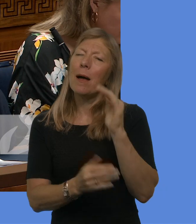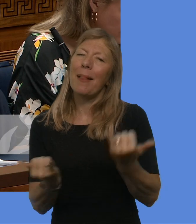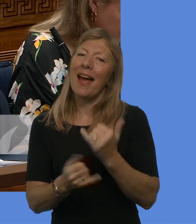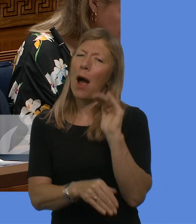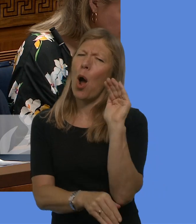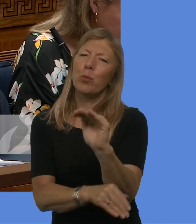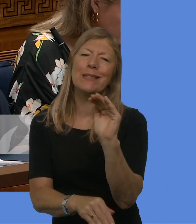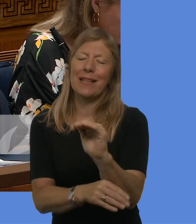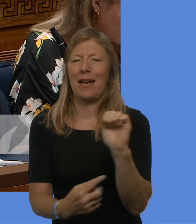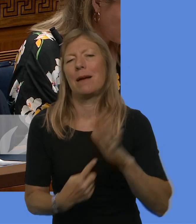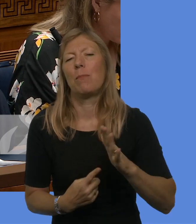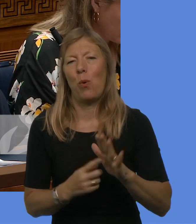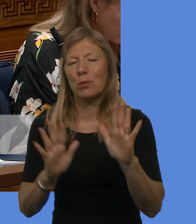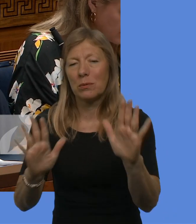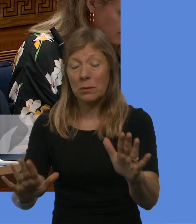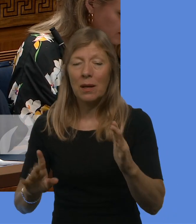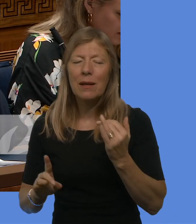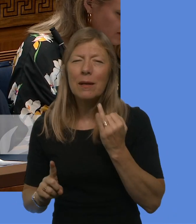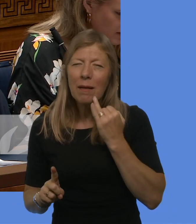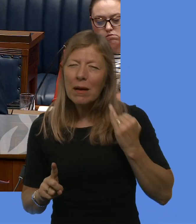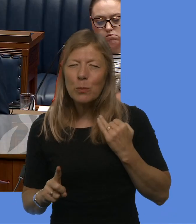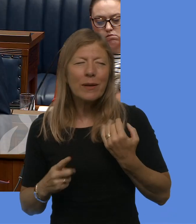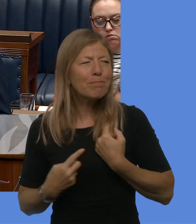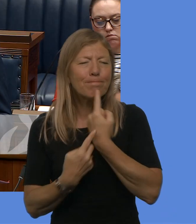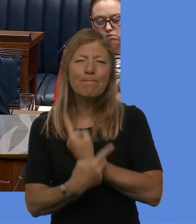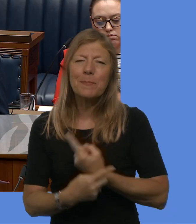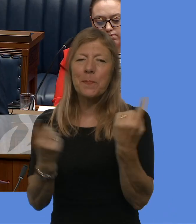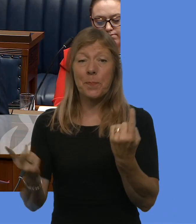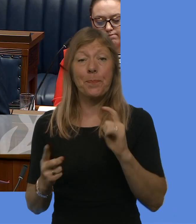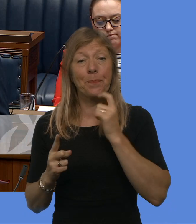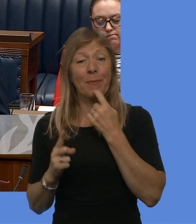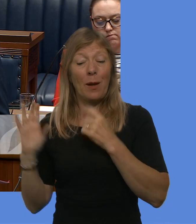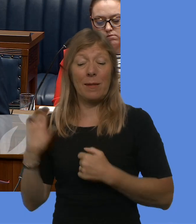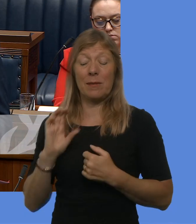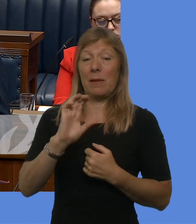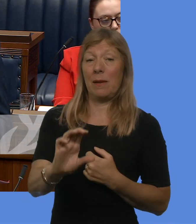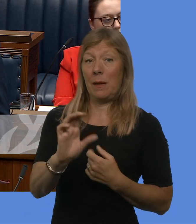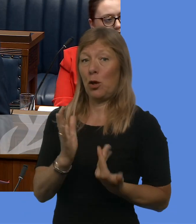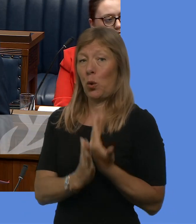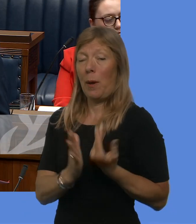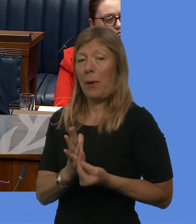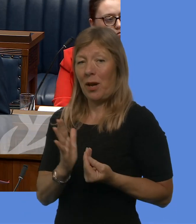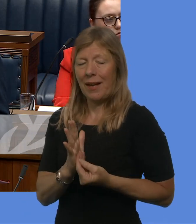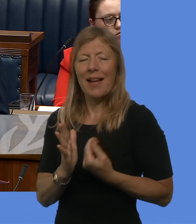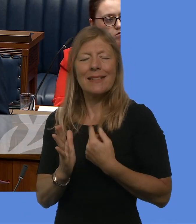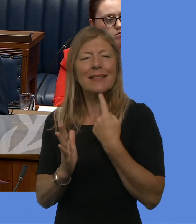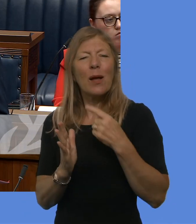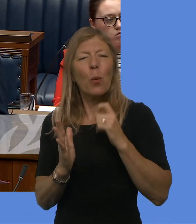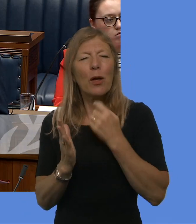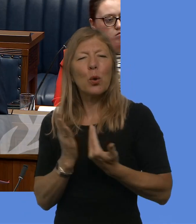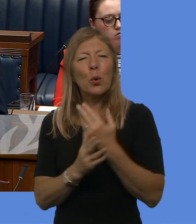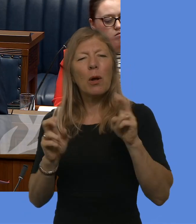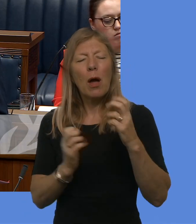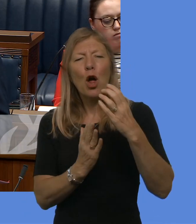announcement that I made last week around the capital programme, I did announce a new curriculum-led capital programme. We've allocated £10